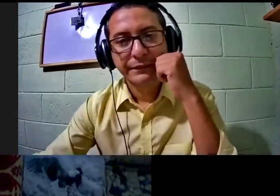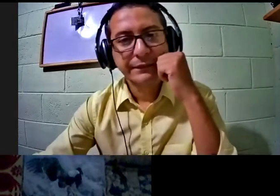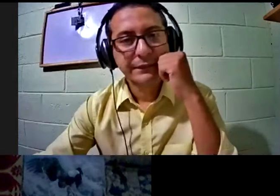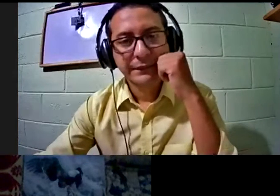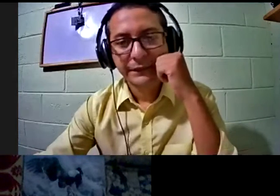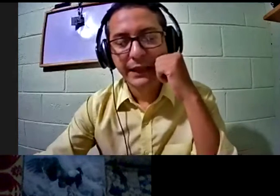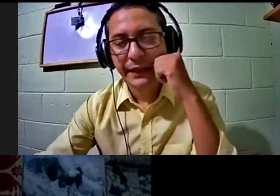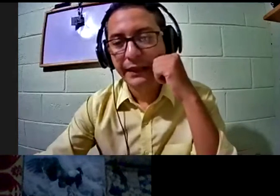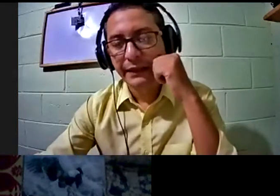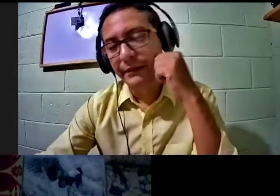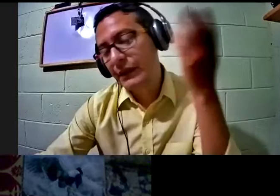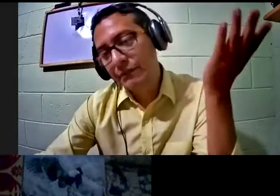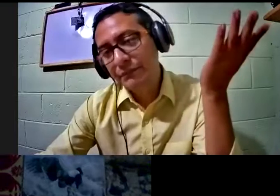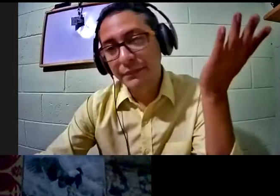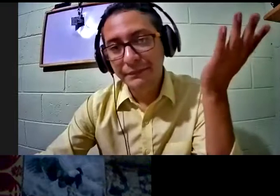Creo que sí.